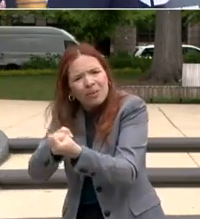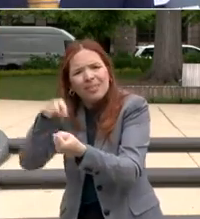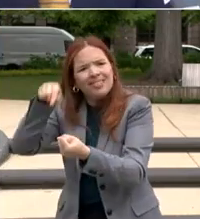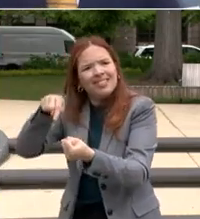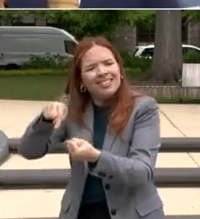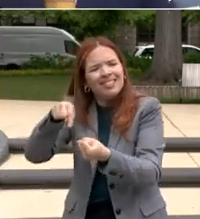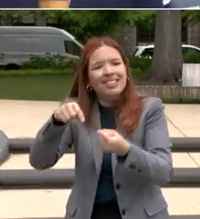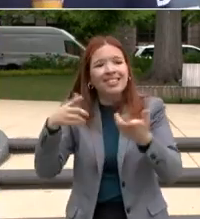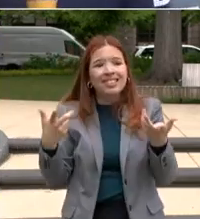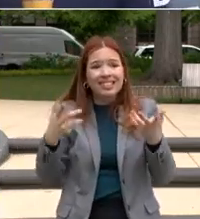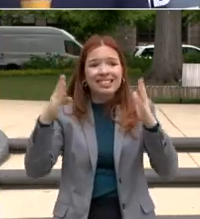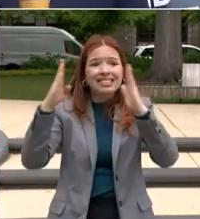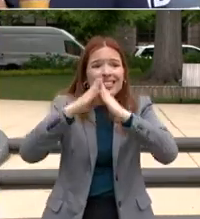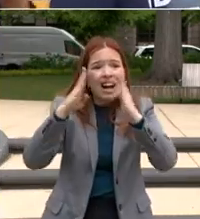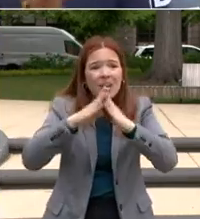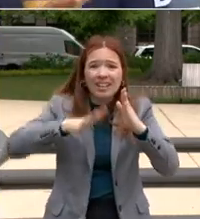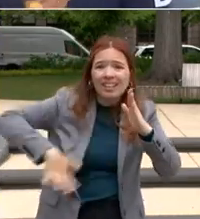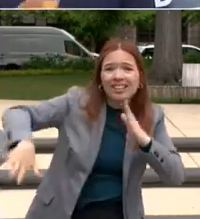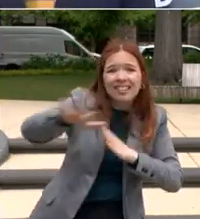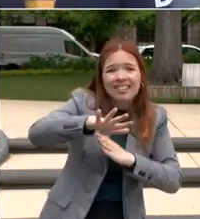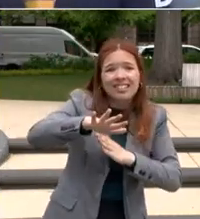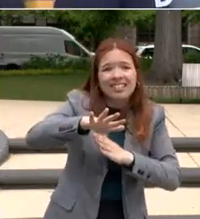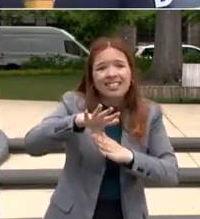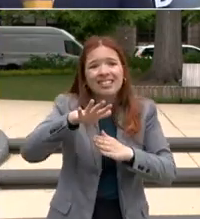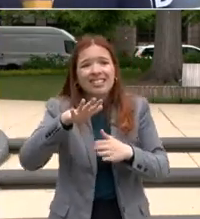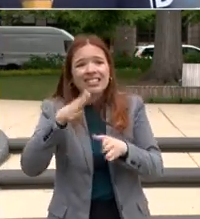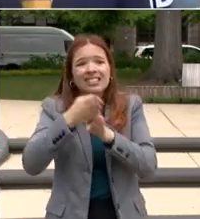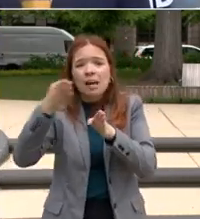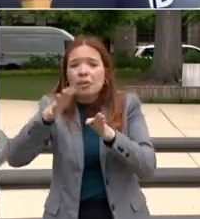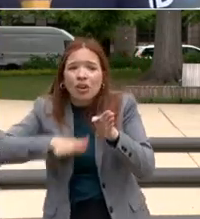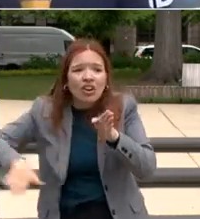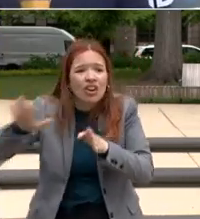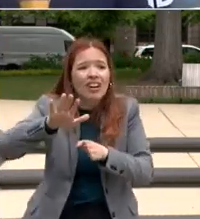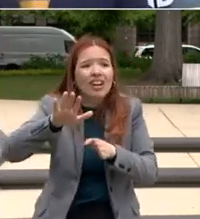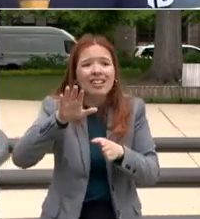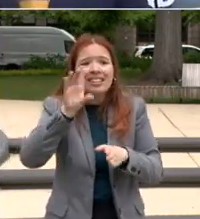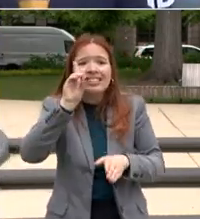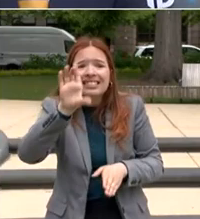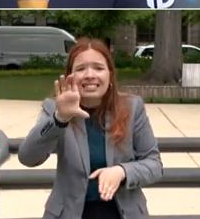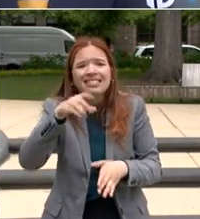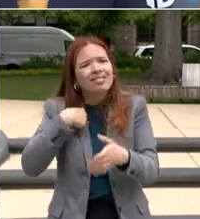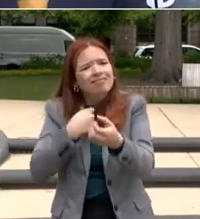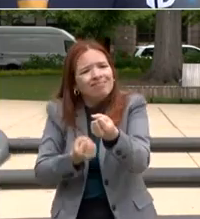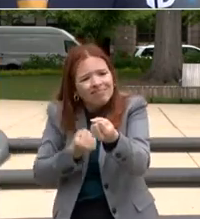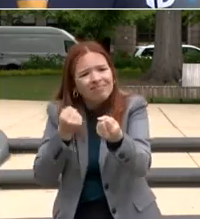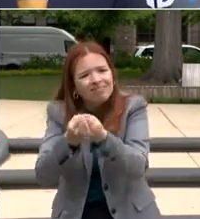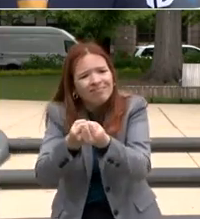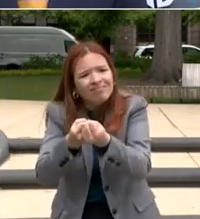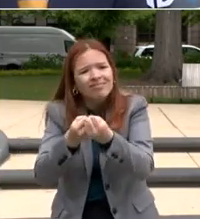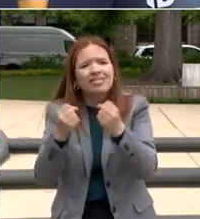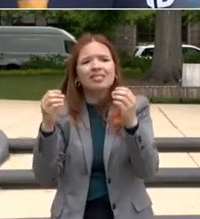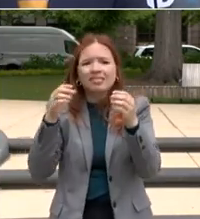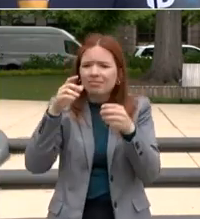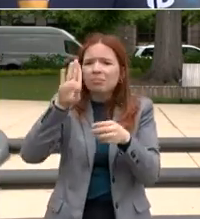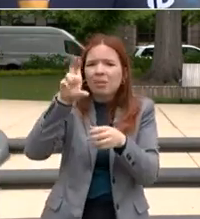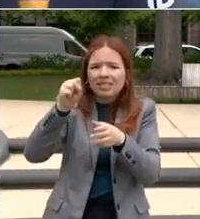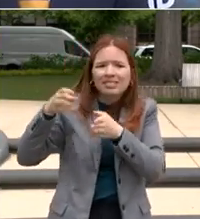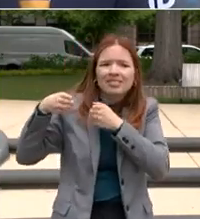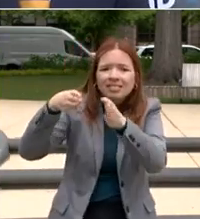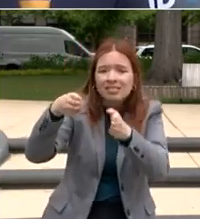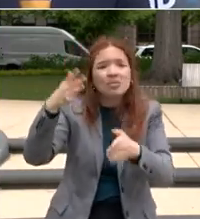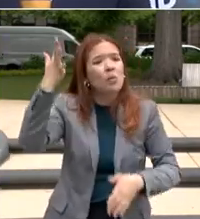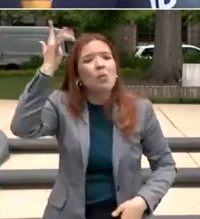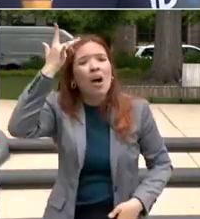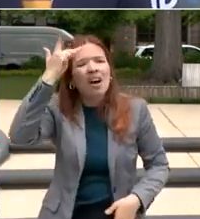the downtown interest to neighborhoods across this district. People want bus lanes because it's real simple